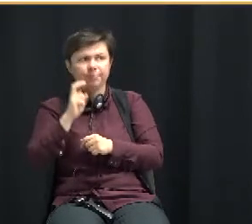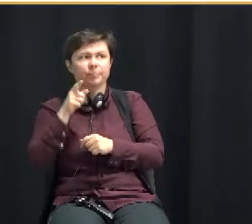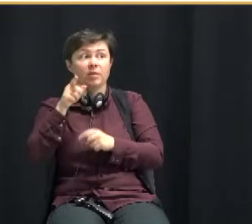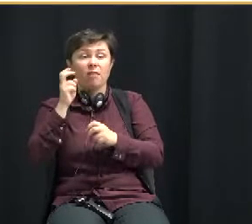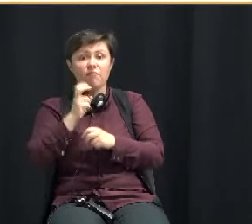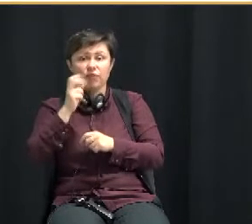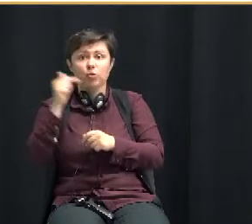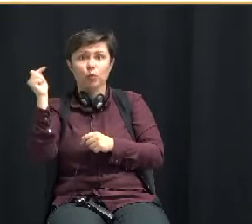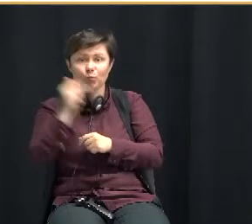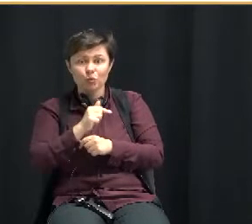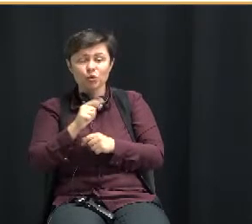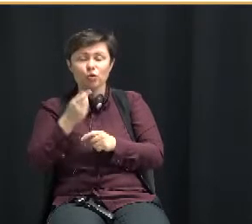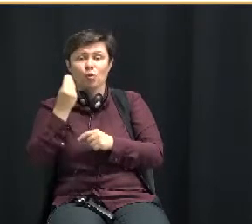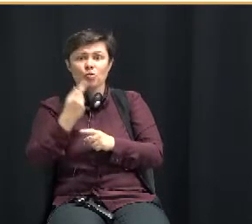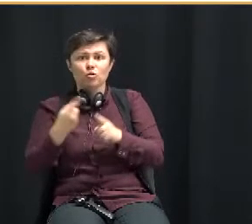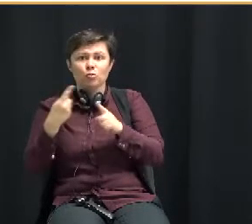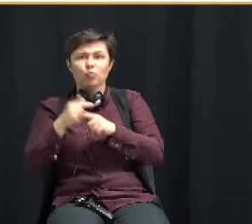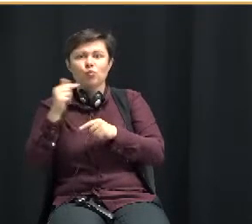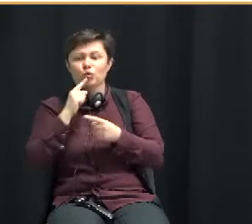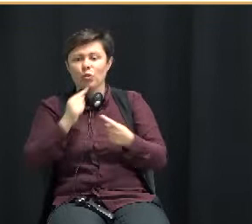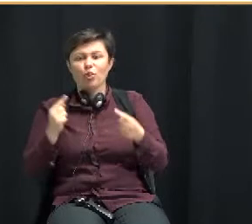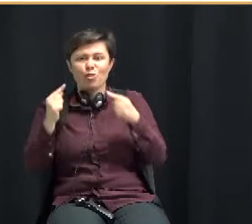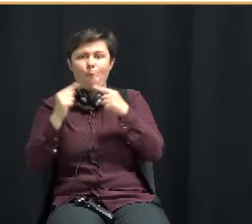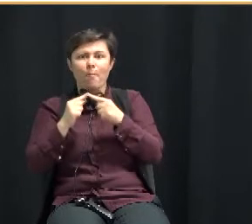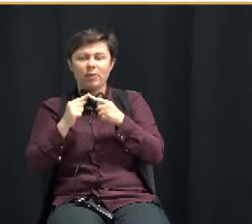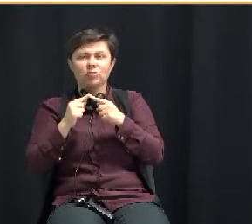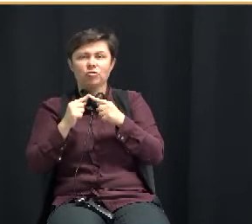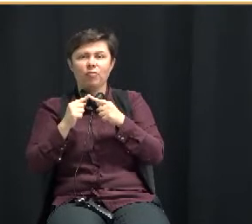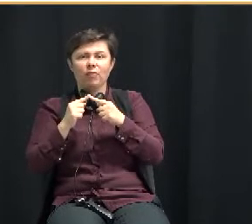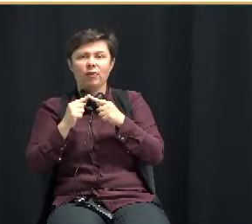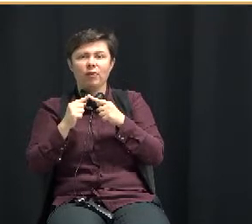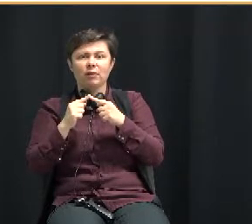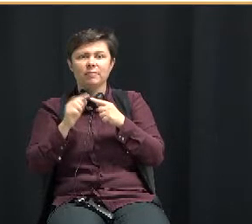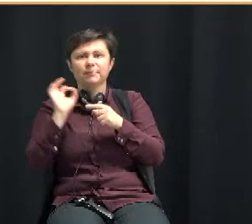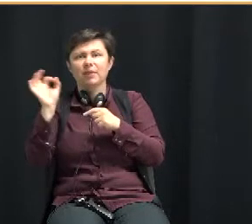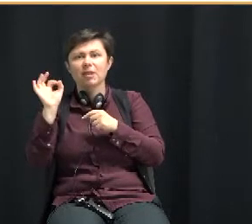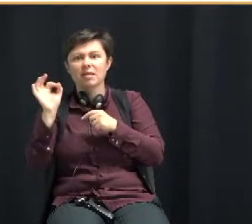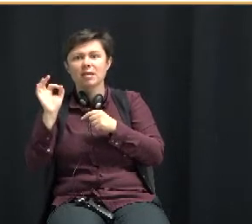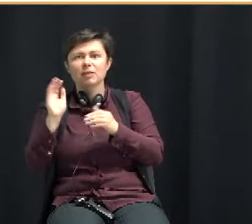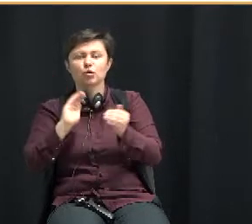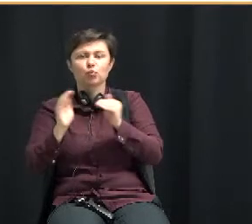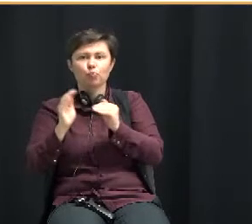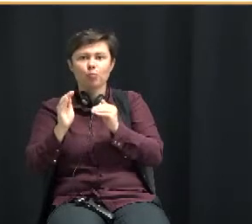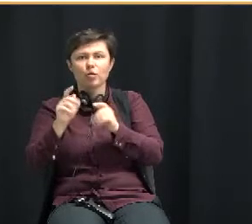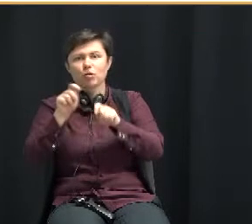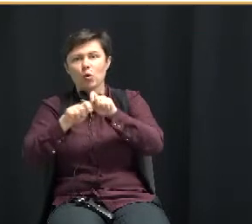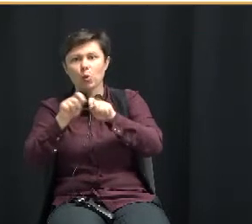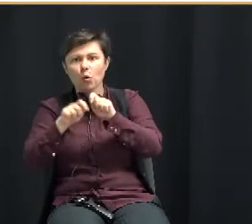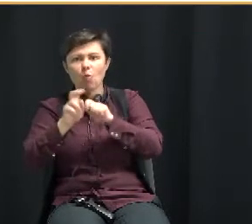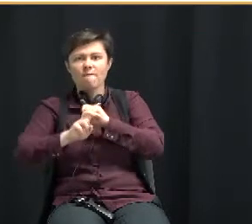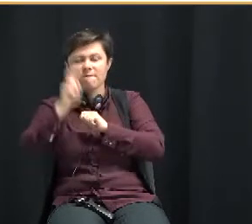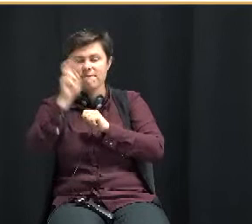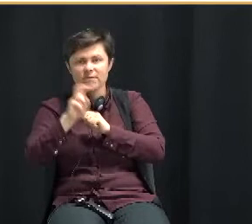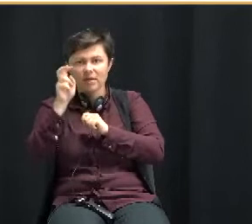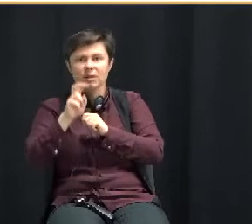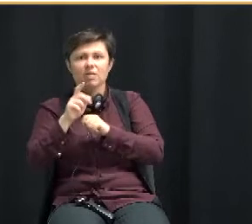And the elevator should be there, but they need to be appropriately adapted. They should